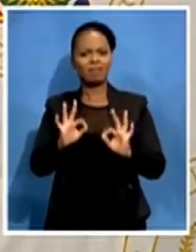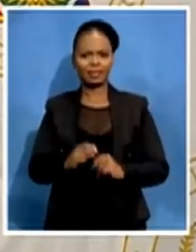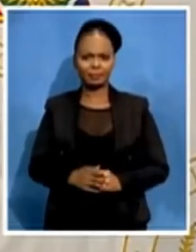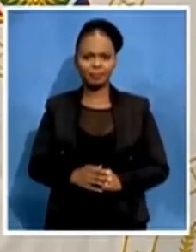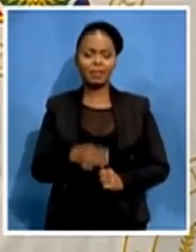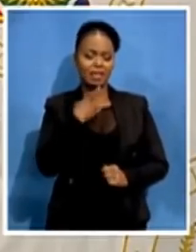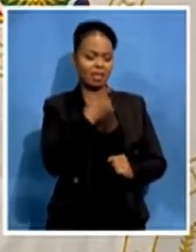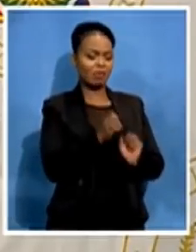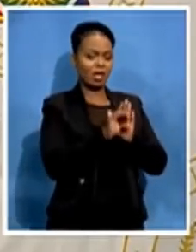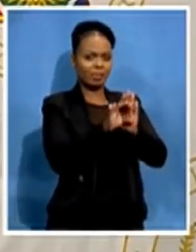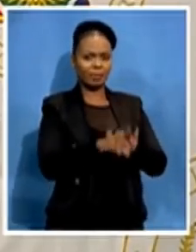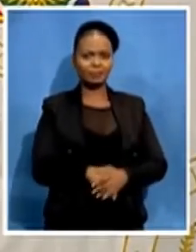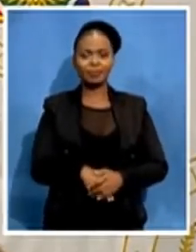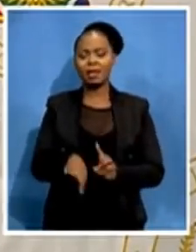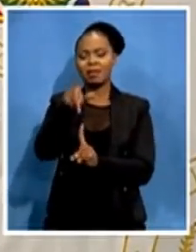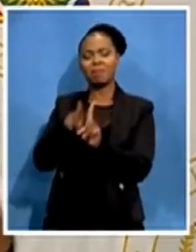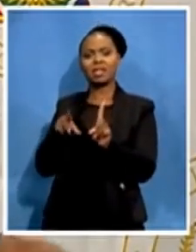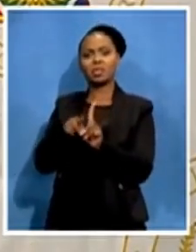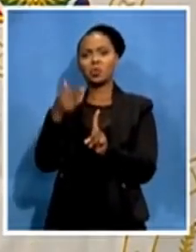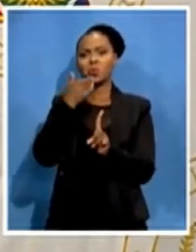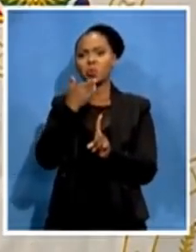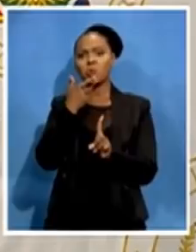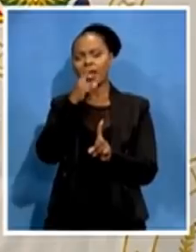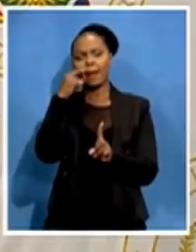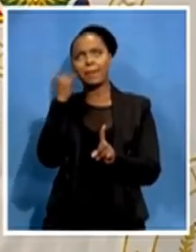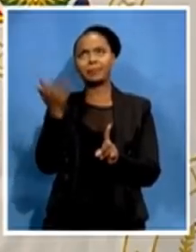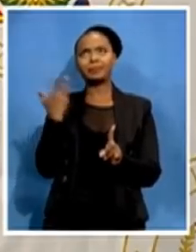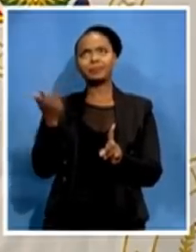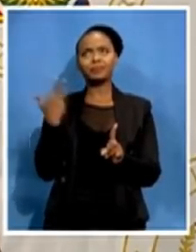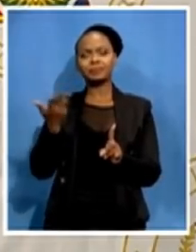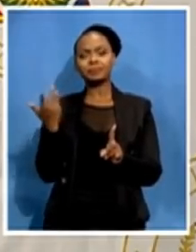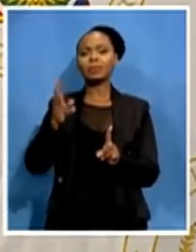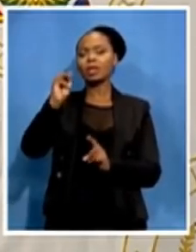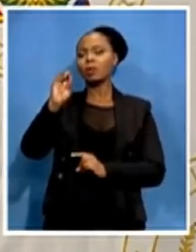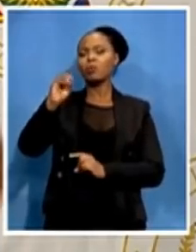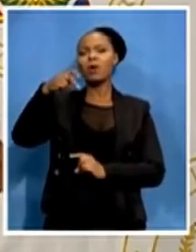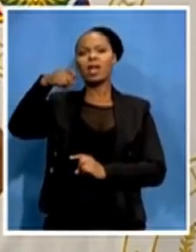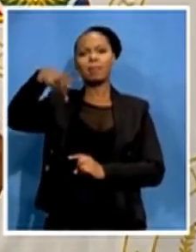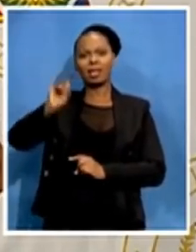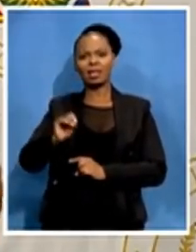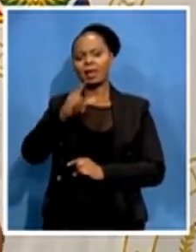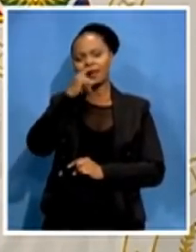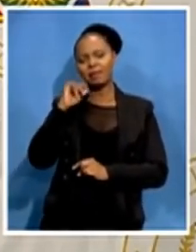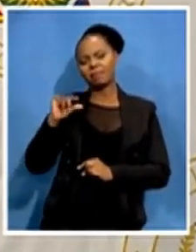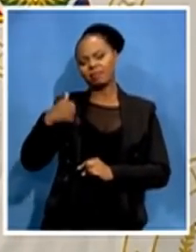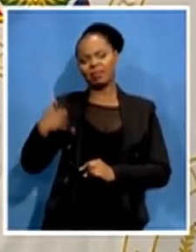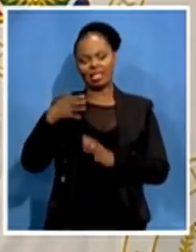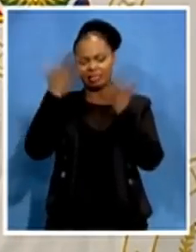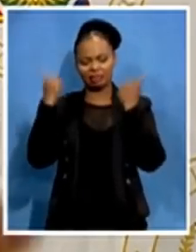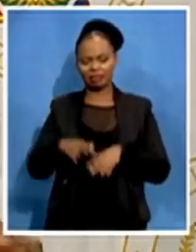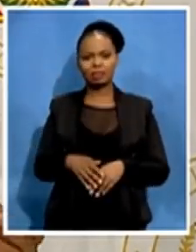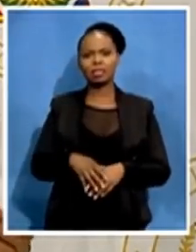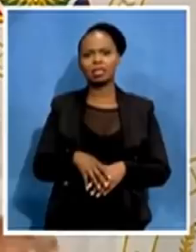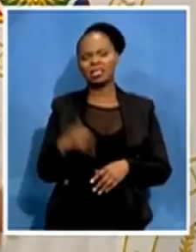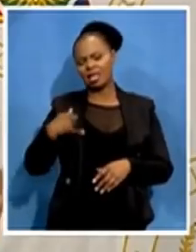goes under the name of Mwepe. I forgot the first name. And I don't know if it is one person. I don't know if it's a man